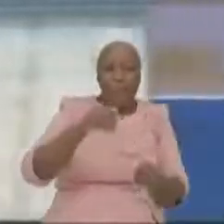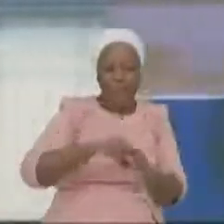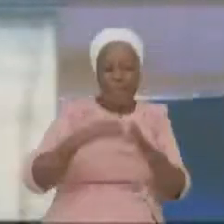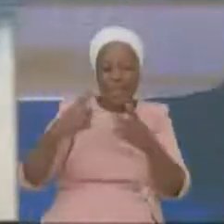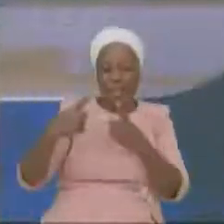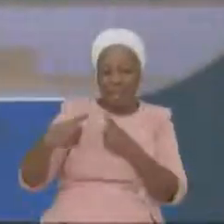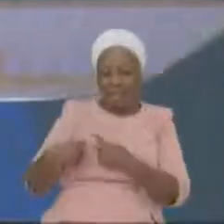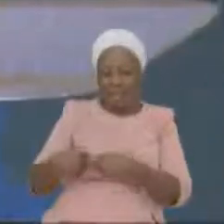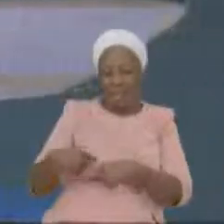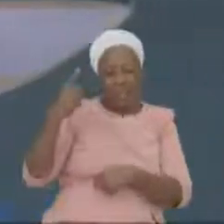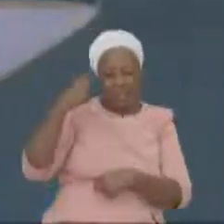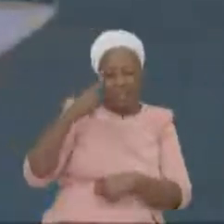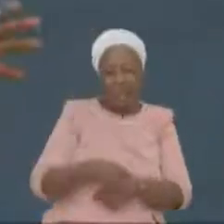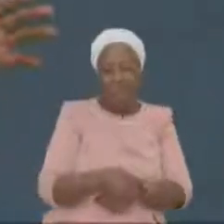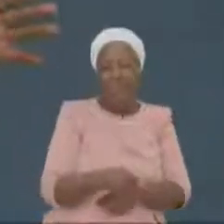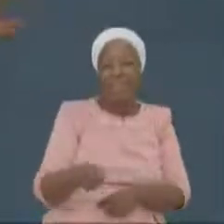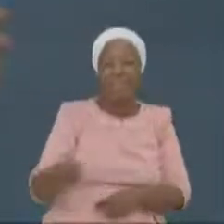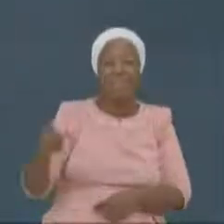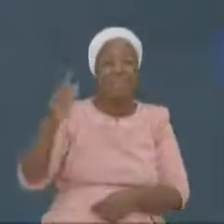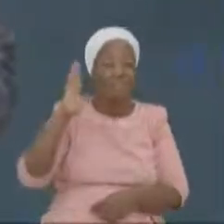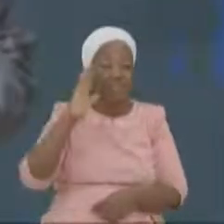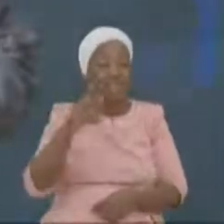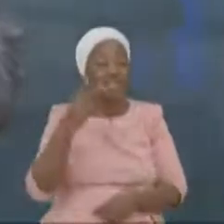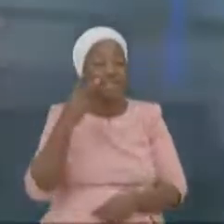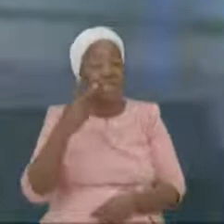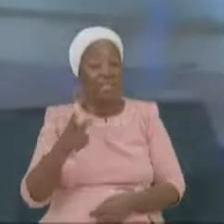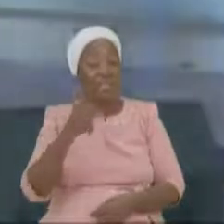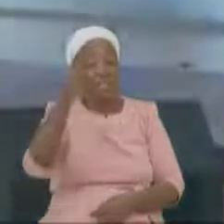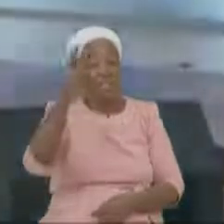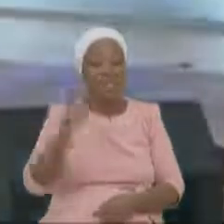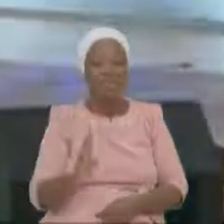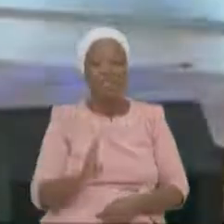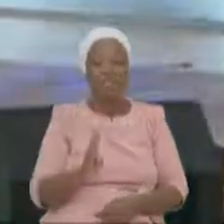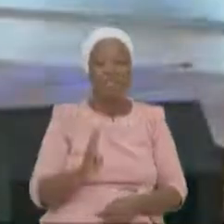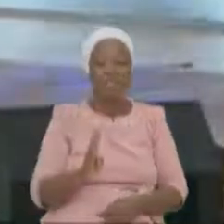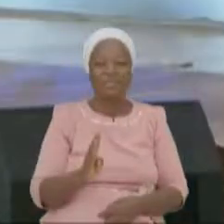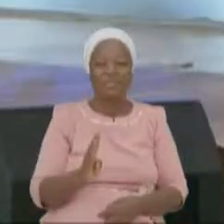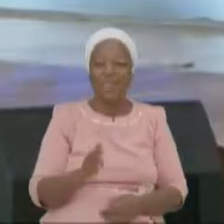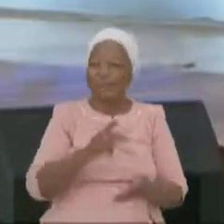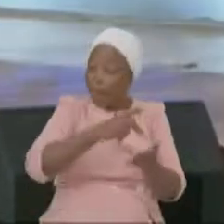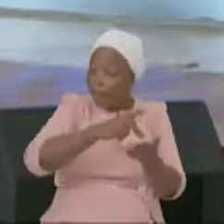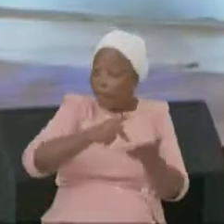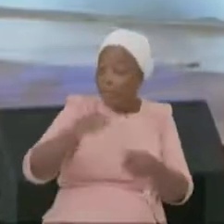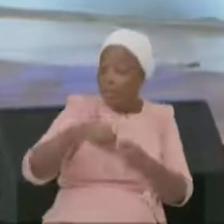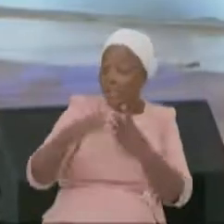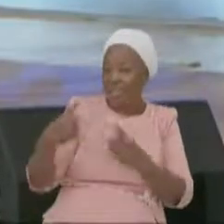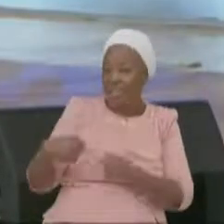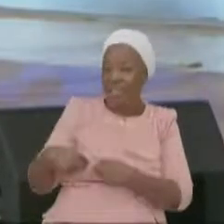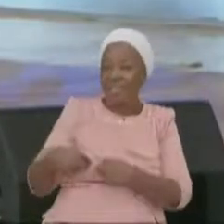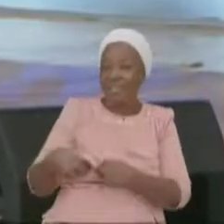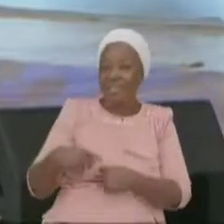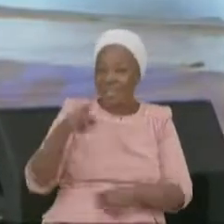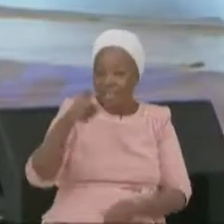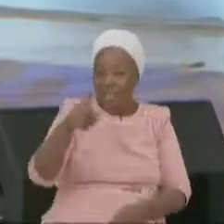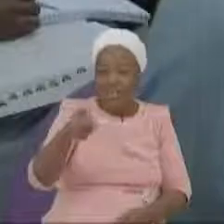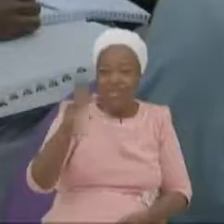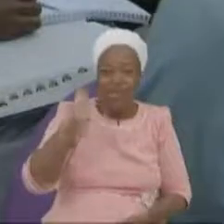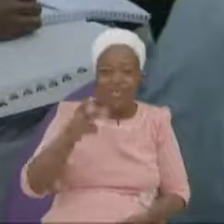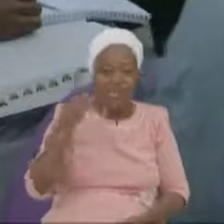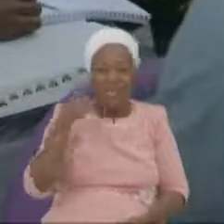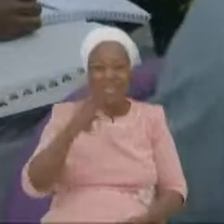heart, for they shall see God. Pure in heart, you will see